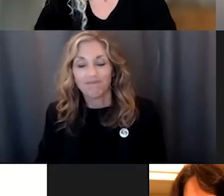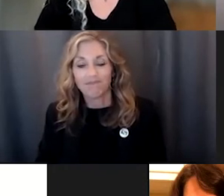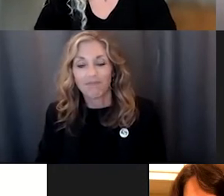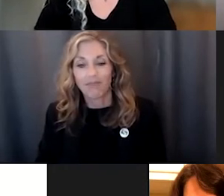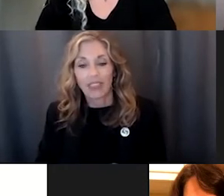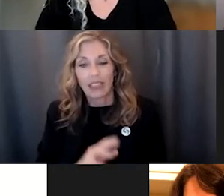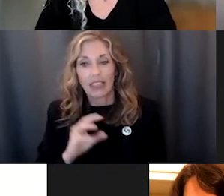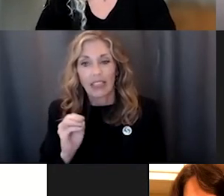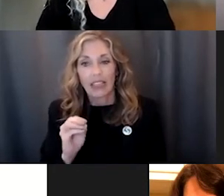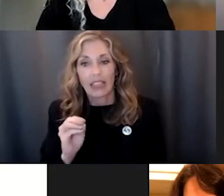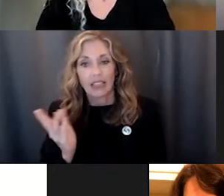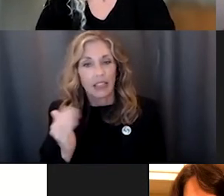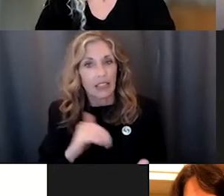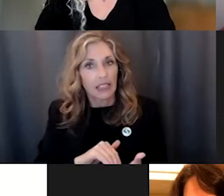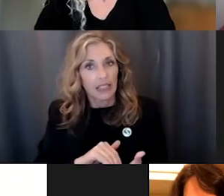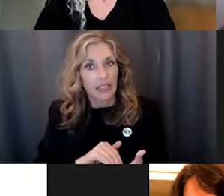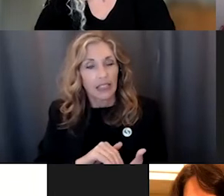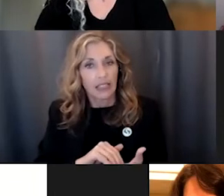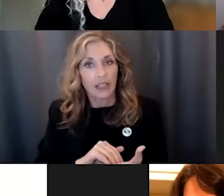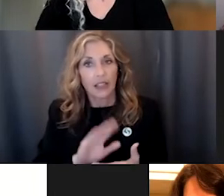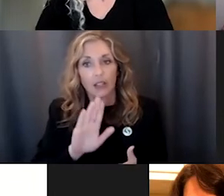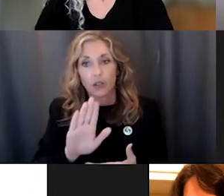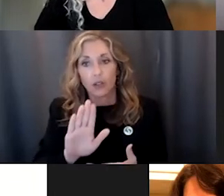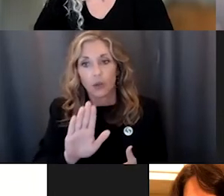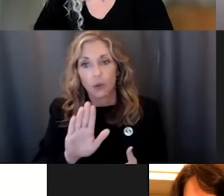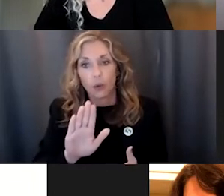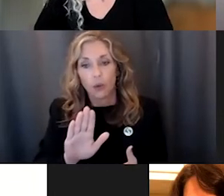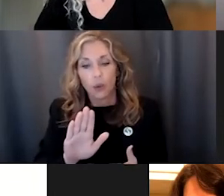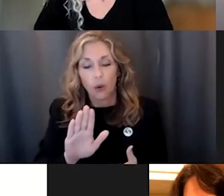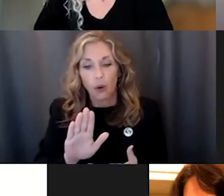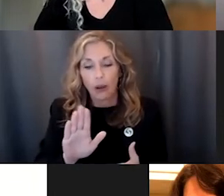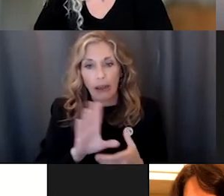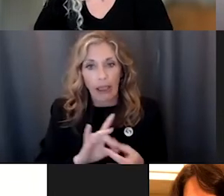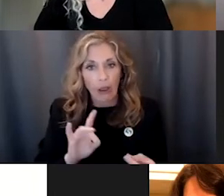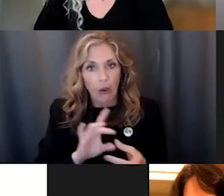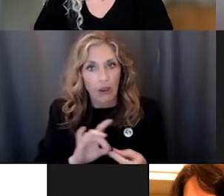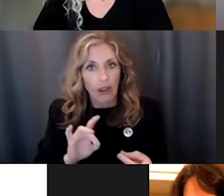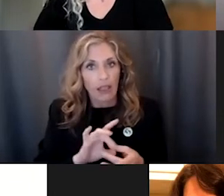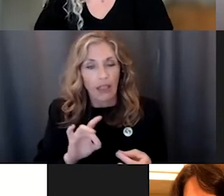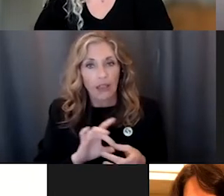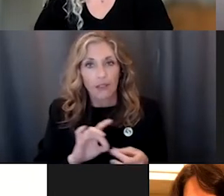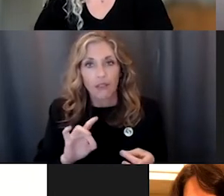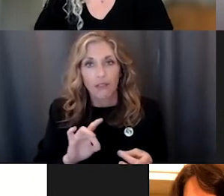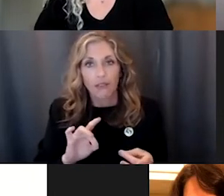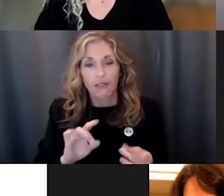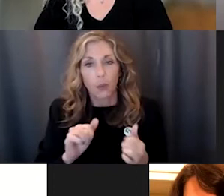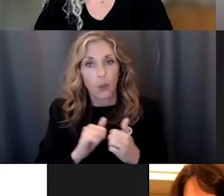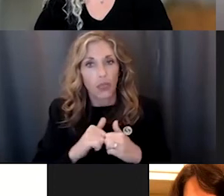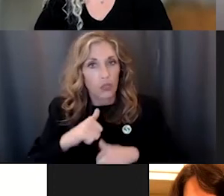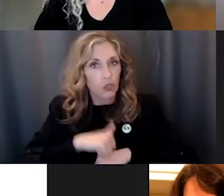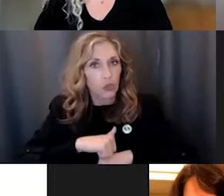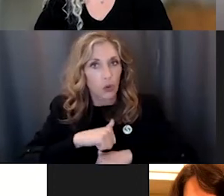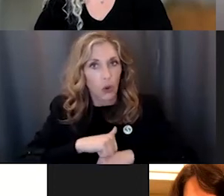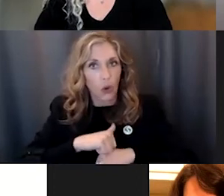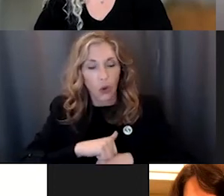And again, your visual narrative of wholeness with the stones, which also was there